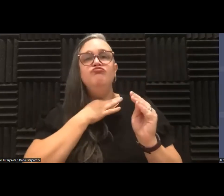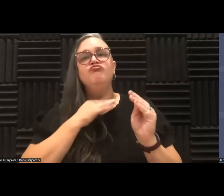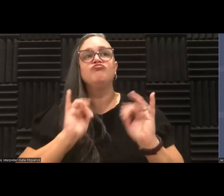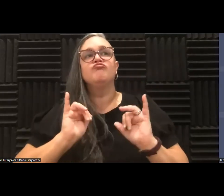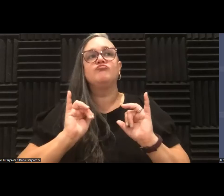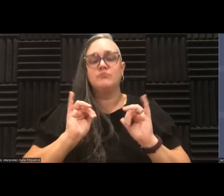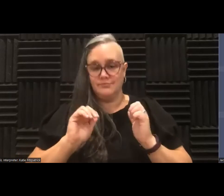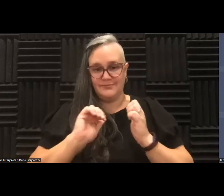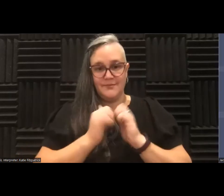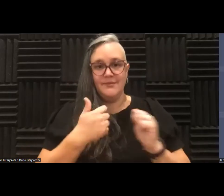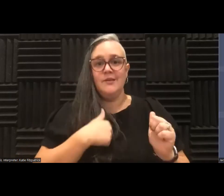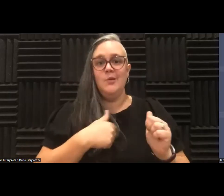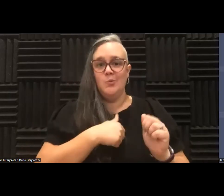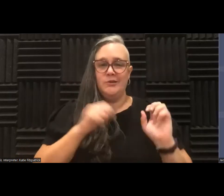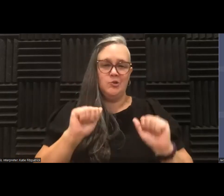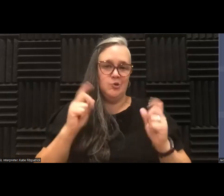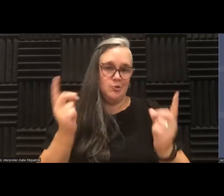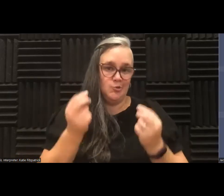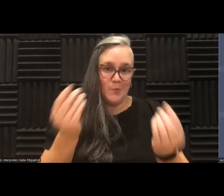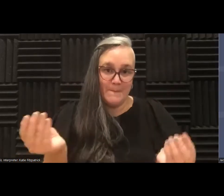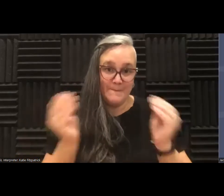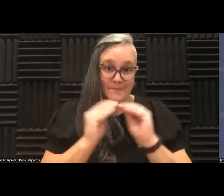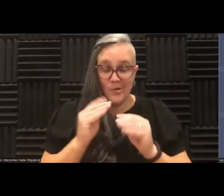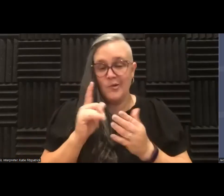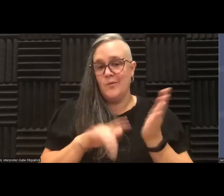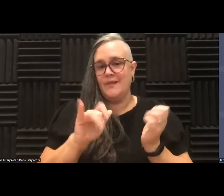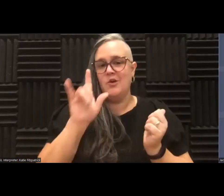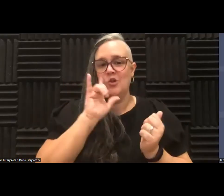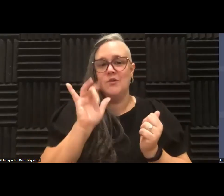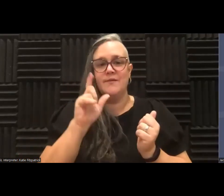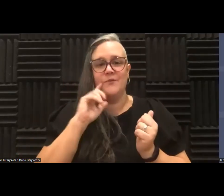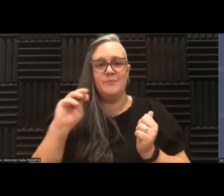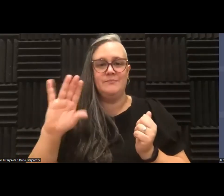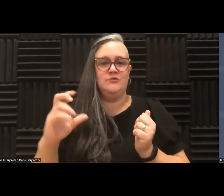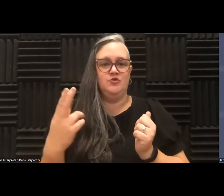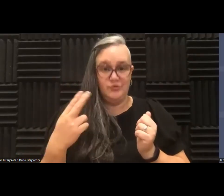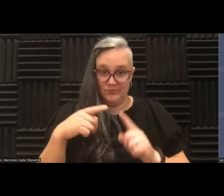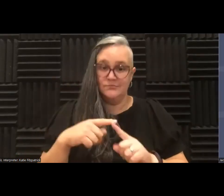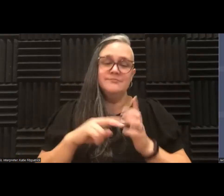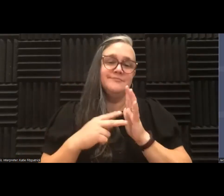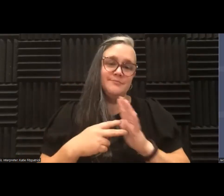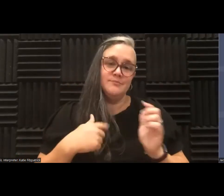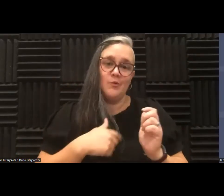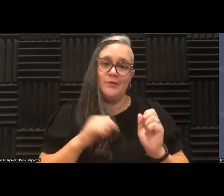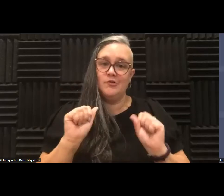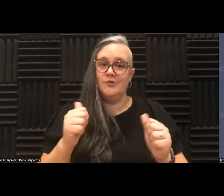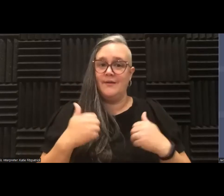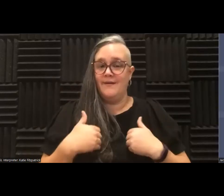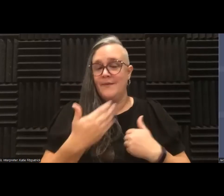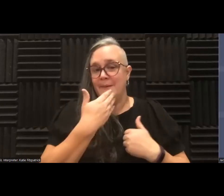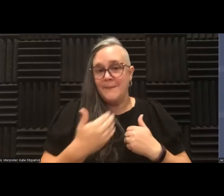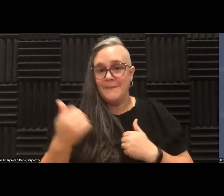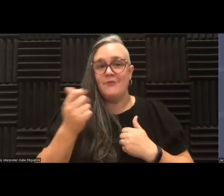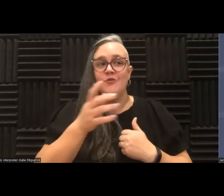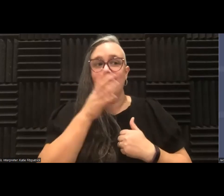we might do more and what that could look like in Michigan. So that way we could have better agricultural